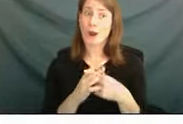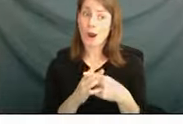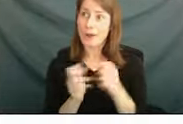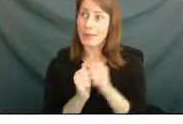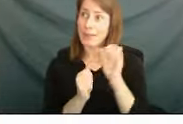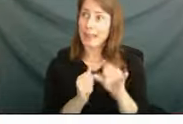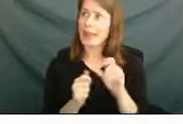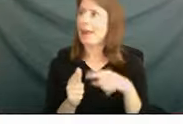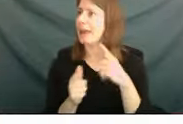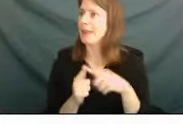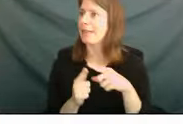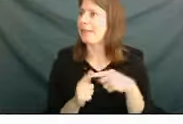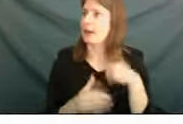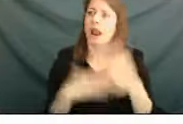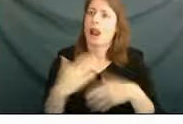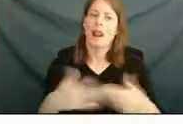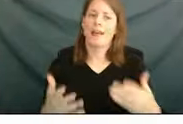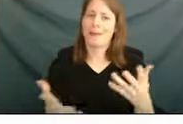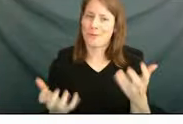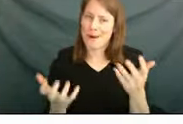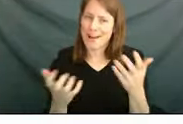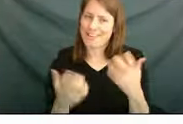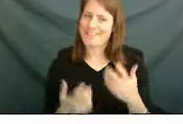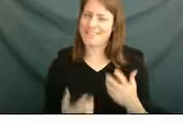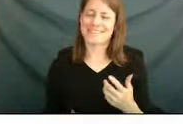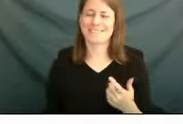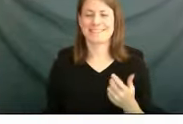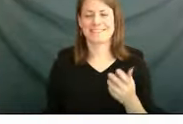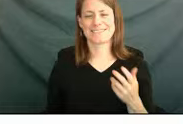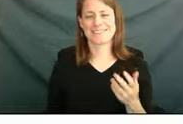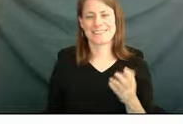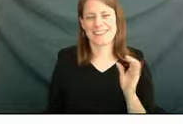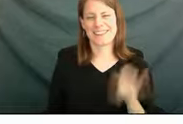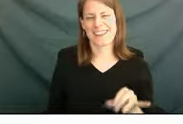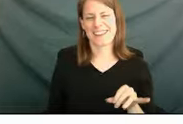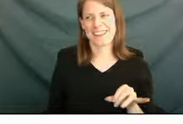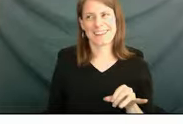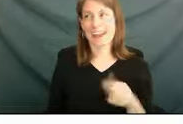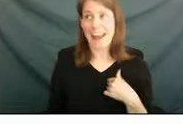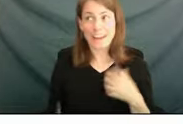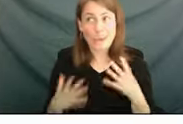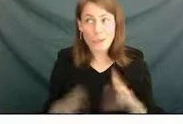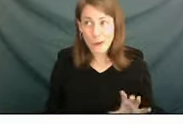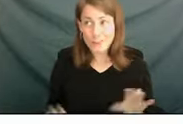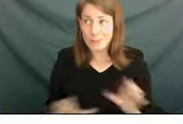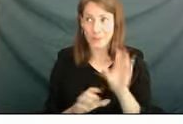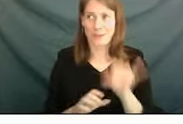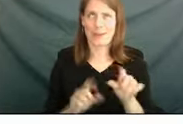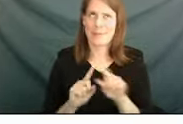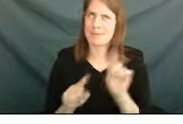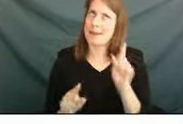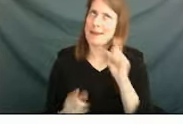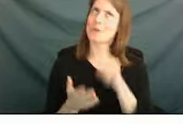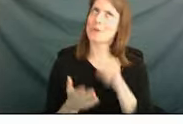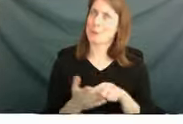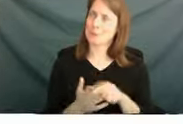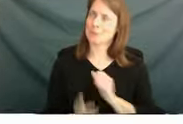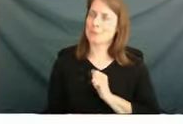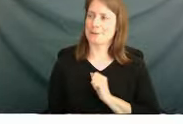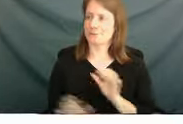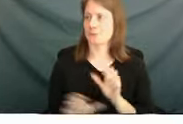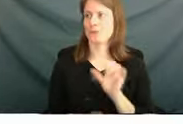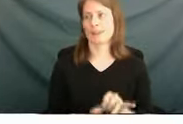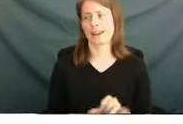I don't want to do, but I find myself doing, and it frustrates me that I can't leave well